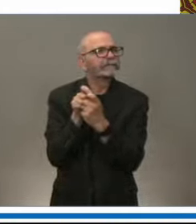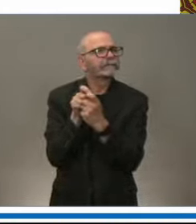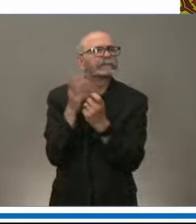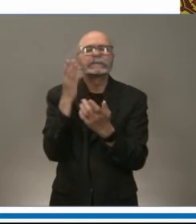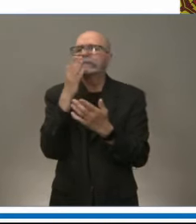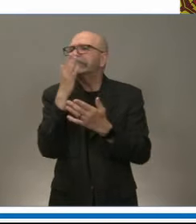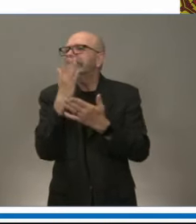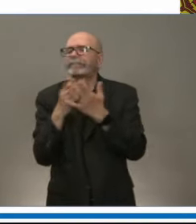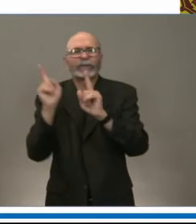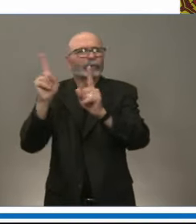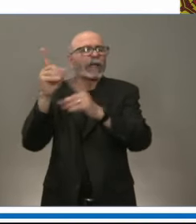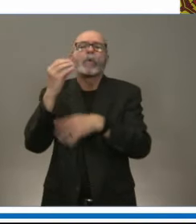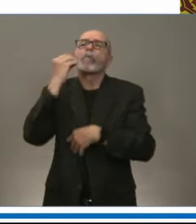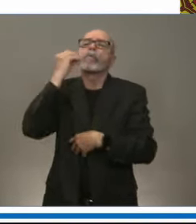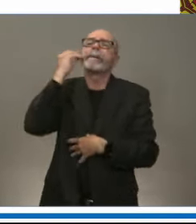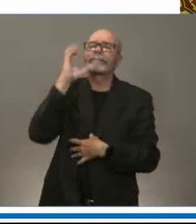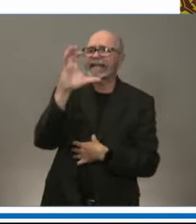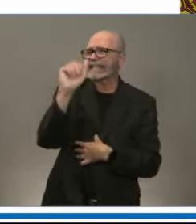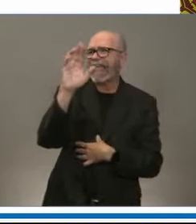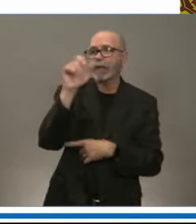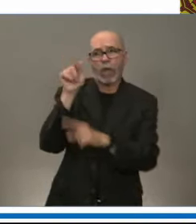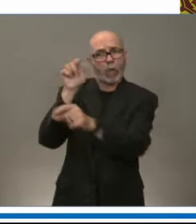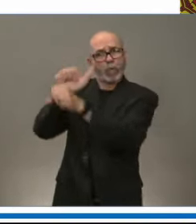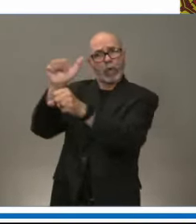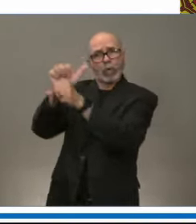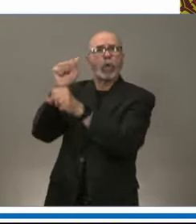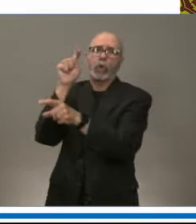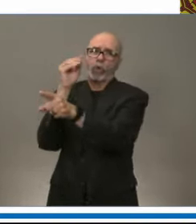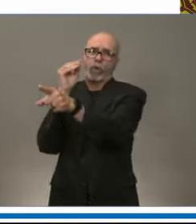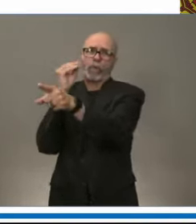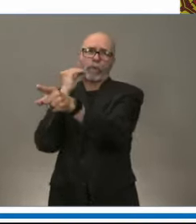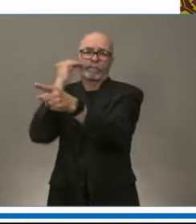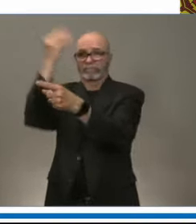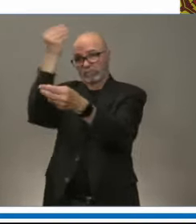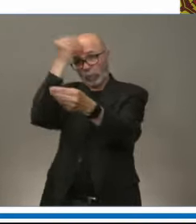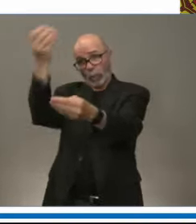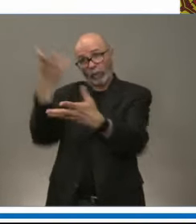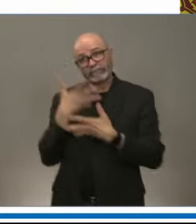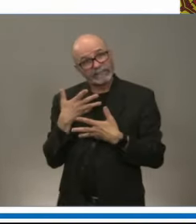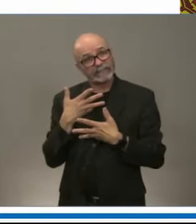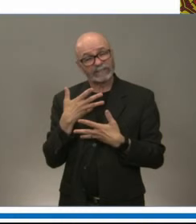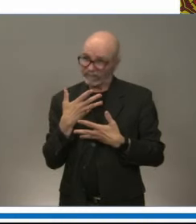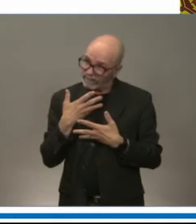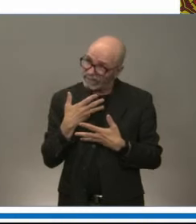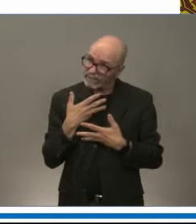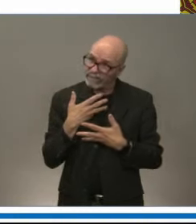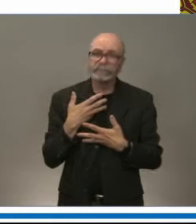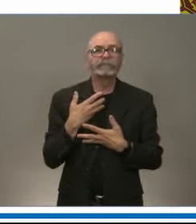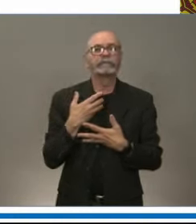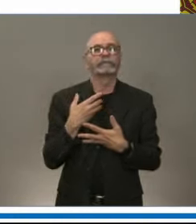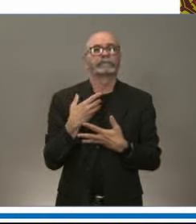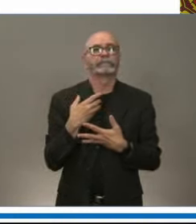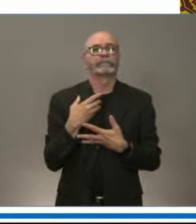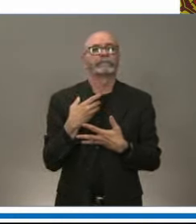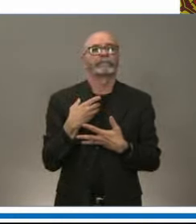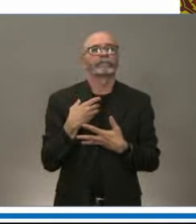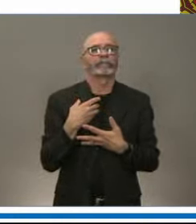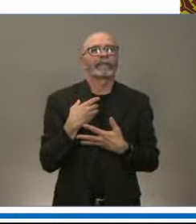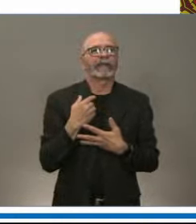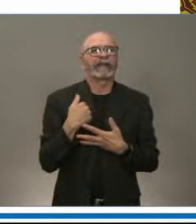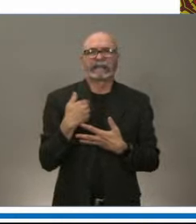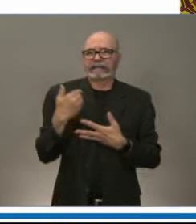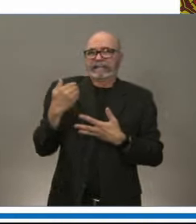me before entering a client's home, the protocol is now they phone from outside, they ask several questions